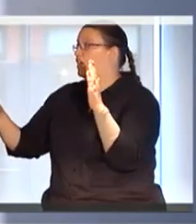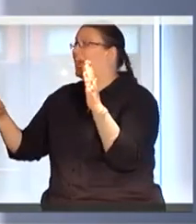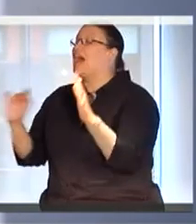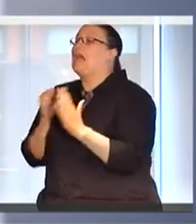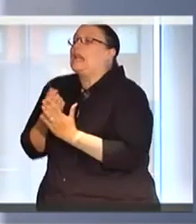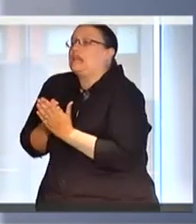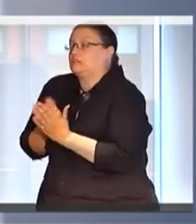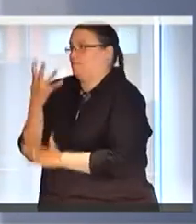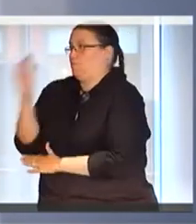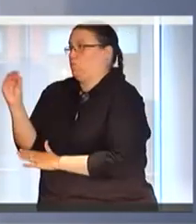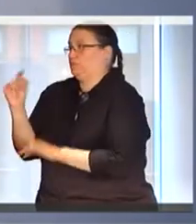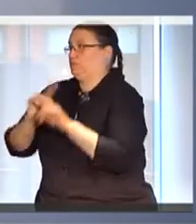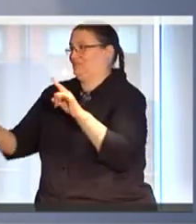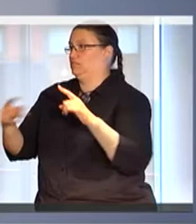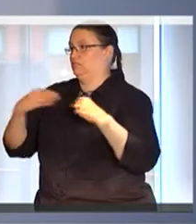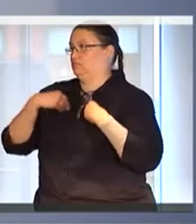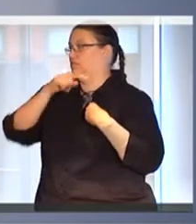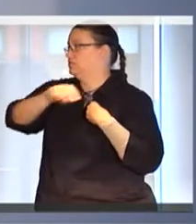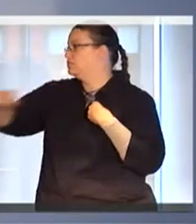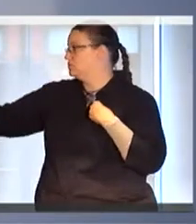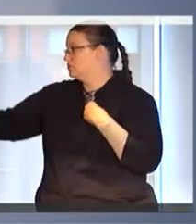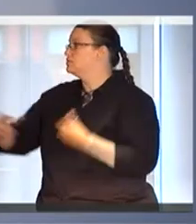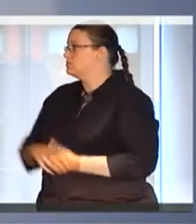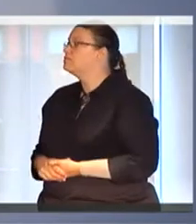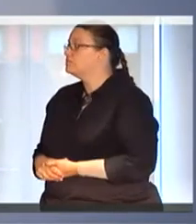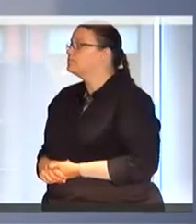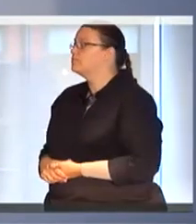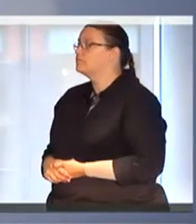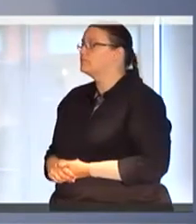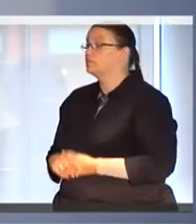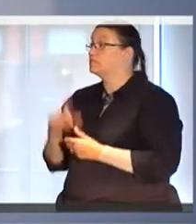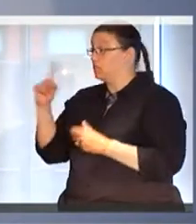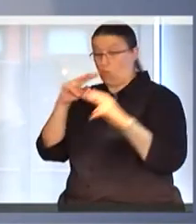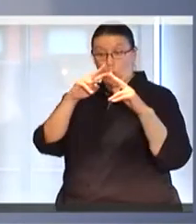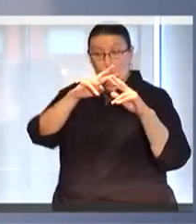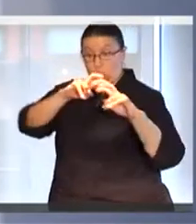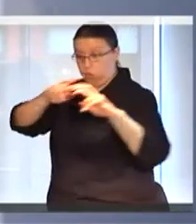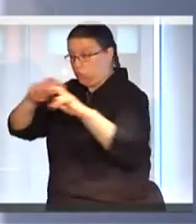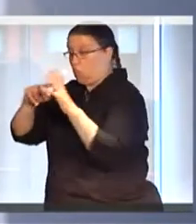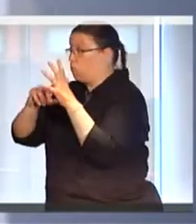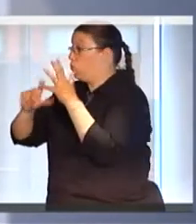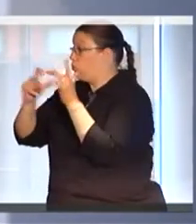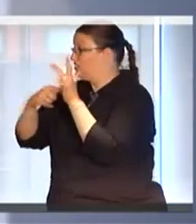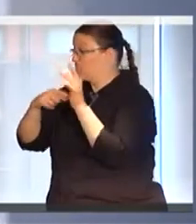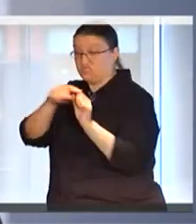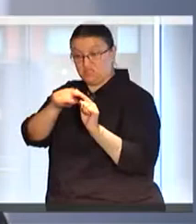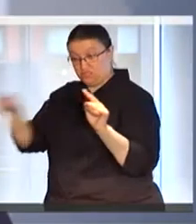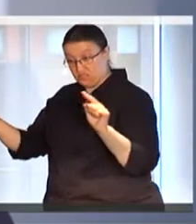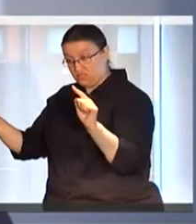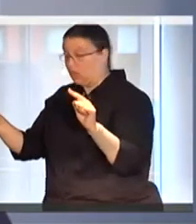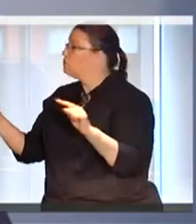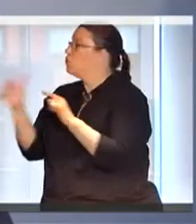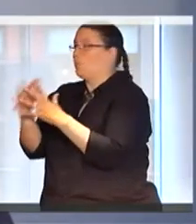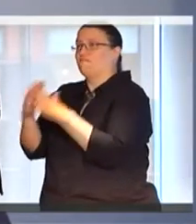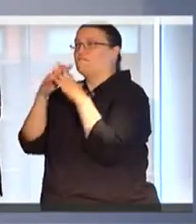cases. While the process audits were very valuable in changing the behaviour of smaller industry